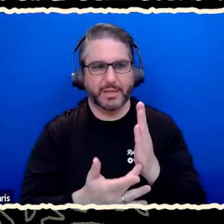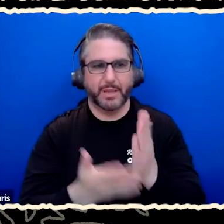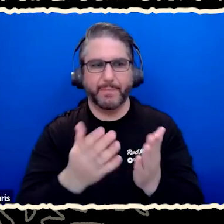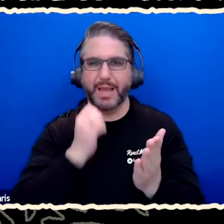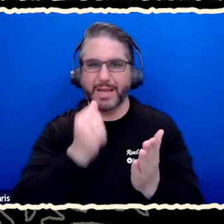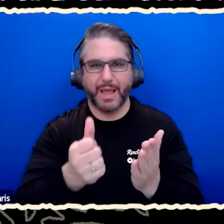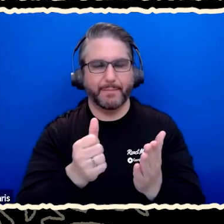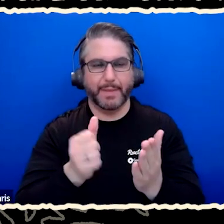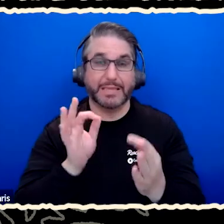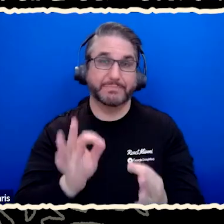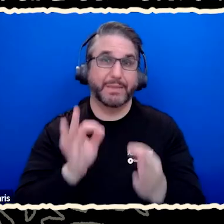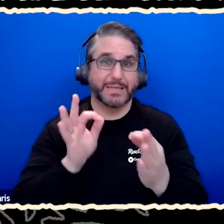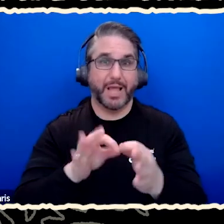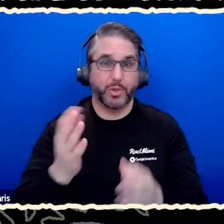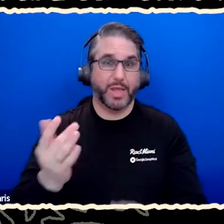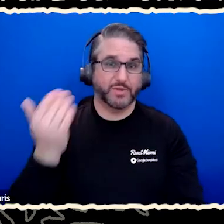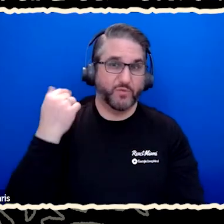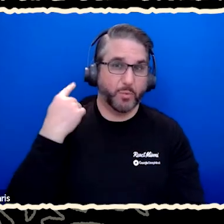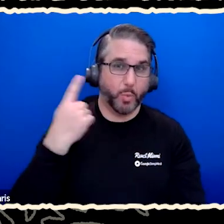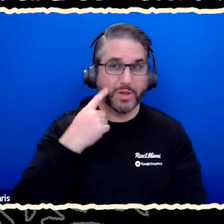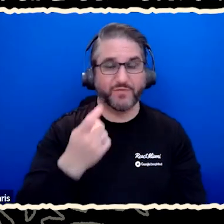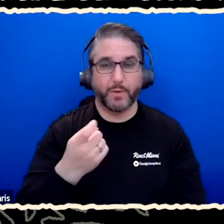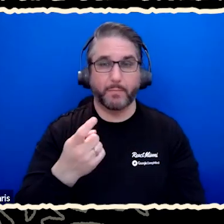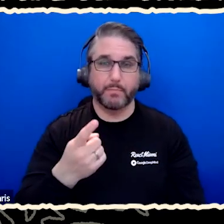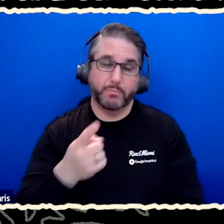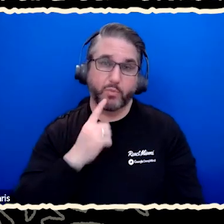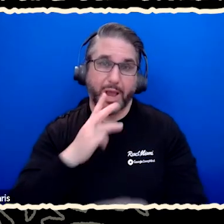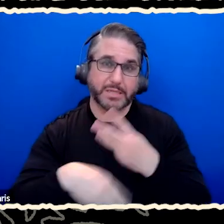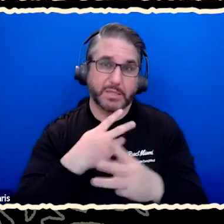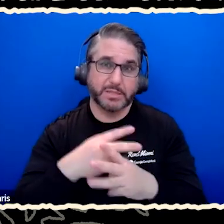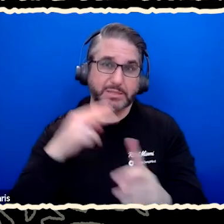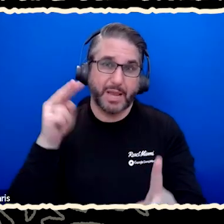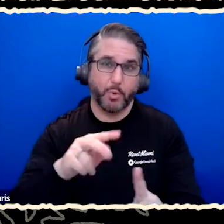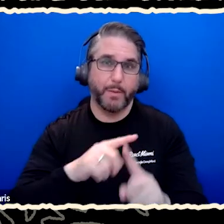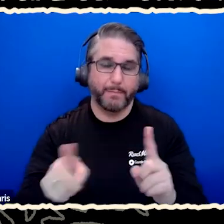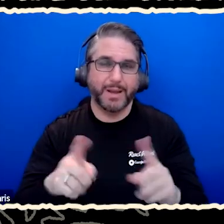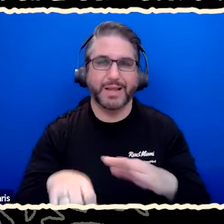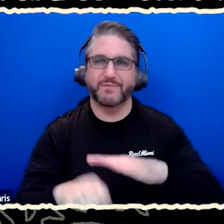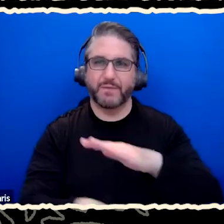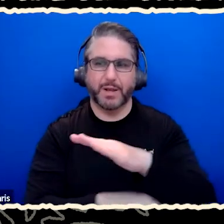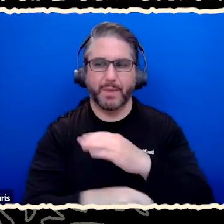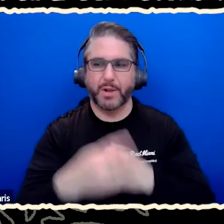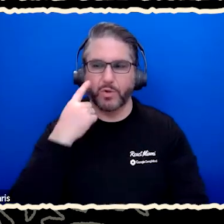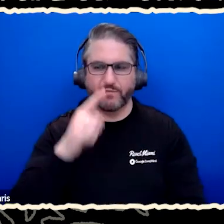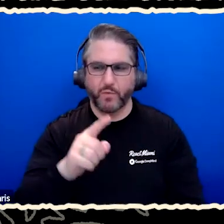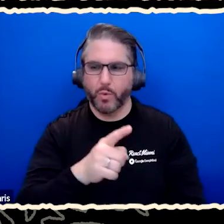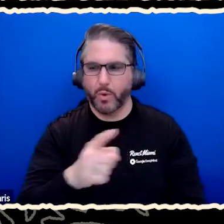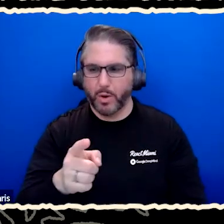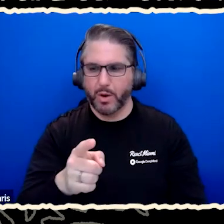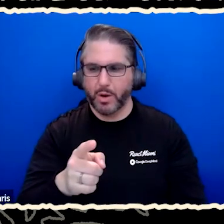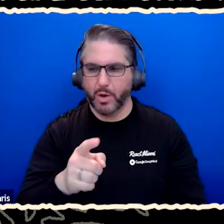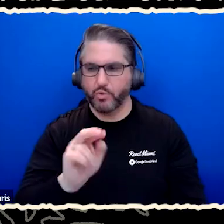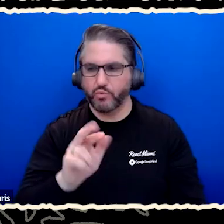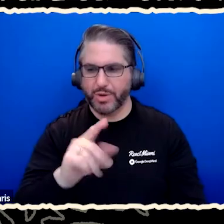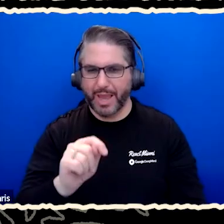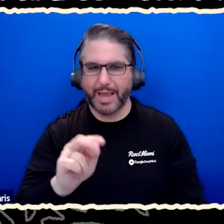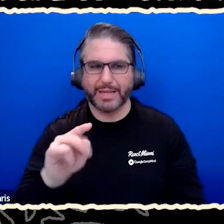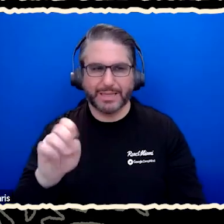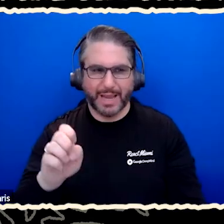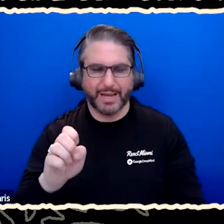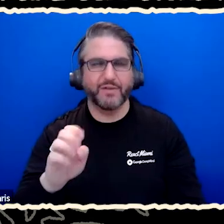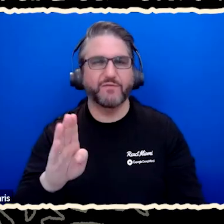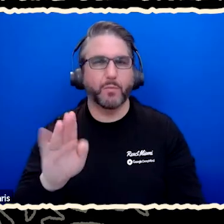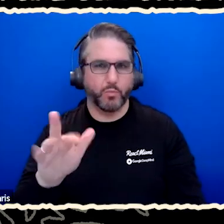as spectacular as the former ones from the practical standing point, but it's fundamental for React Native Brownfield.